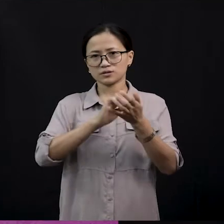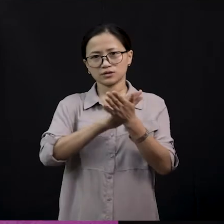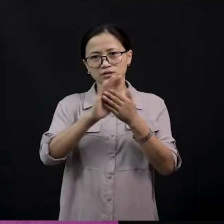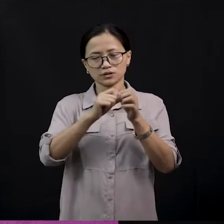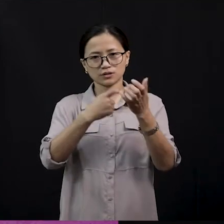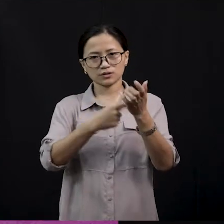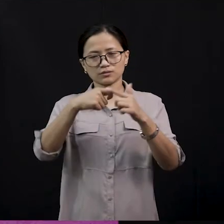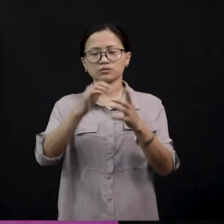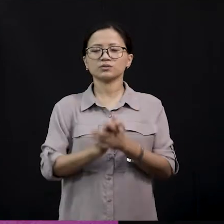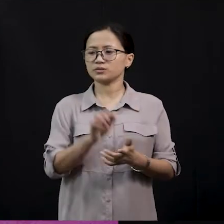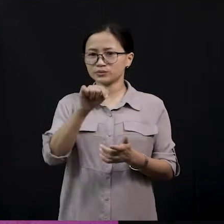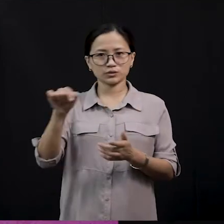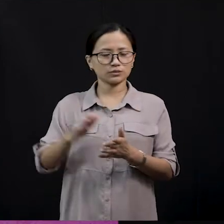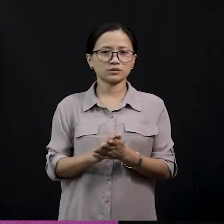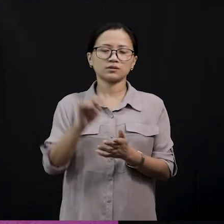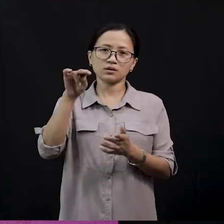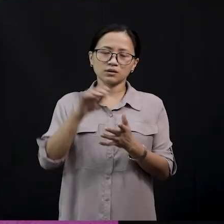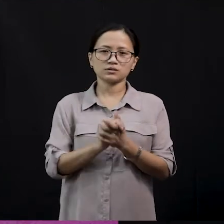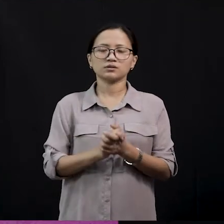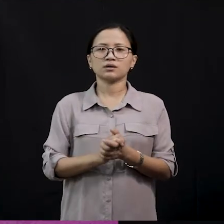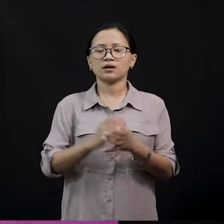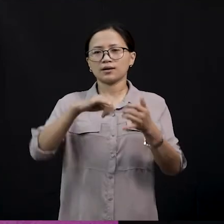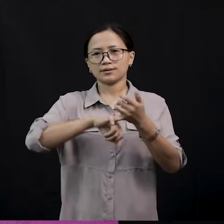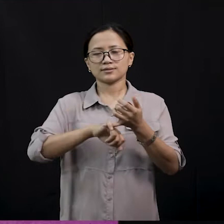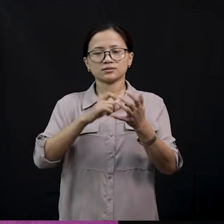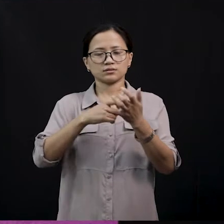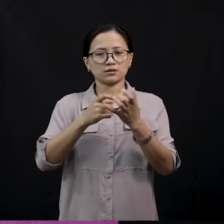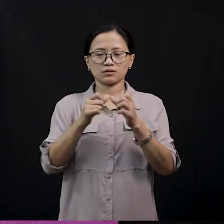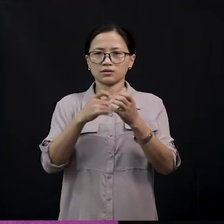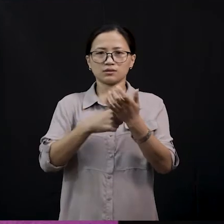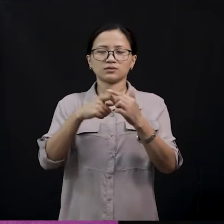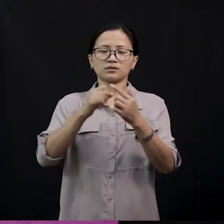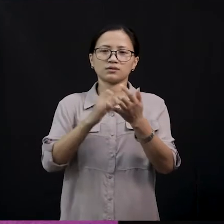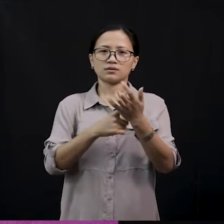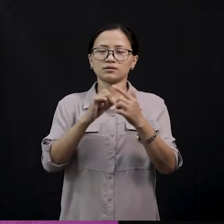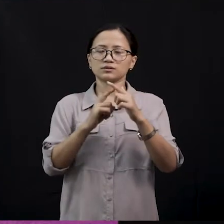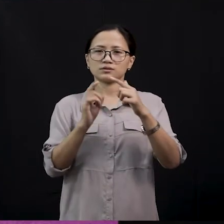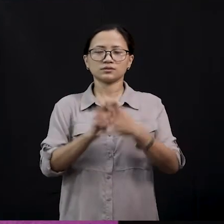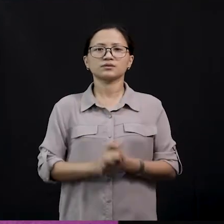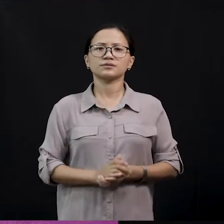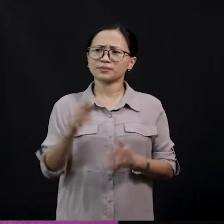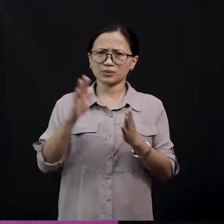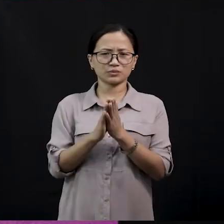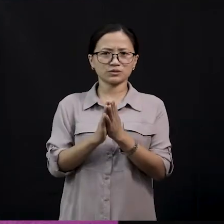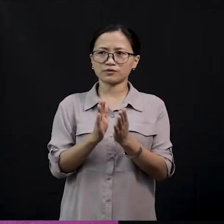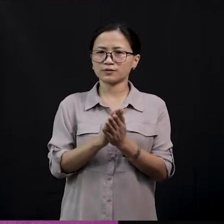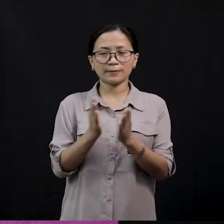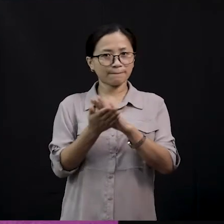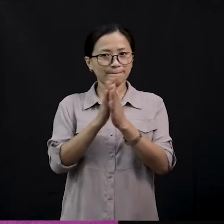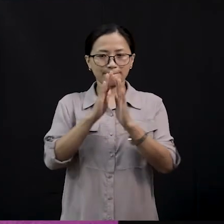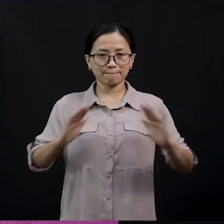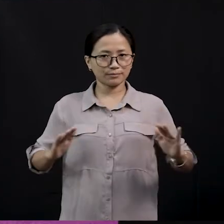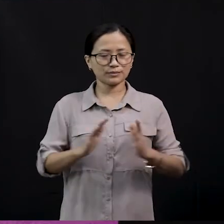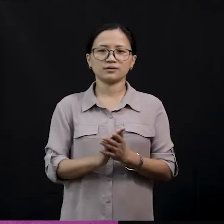which is a Sanskrit word which stands or means the abode of peace. And he has written a lot of